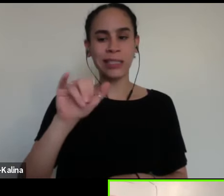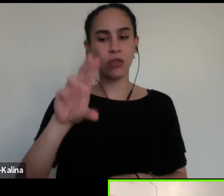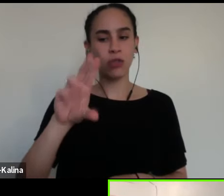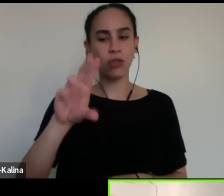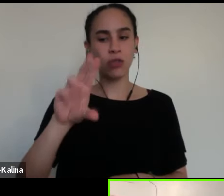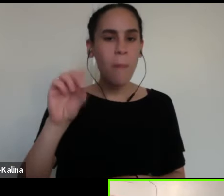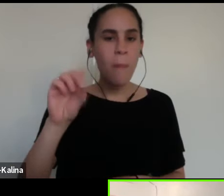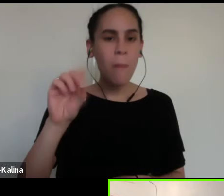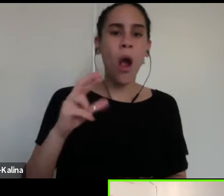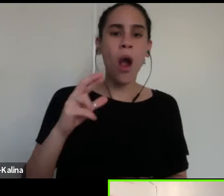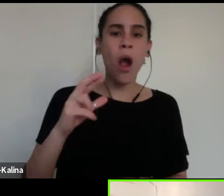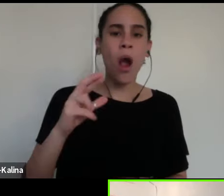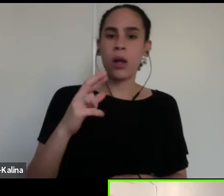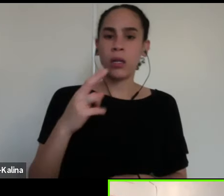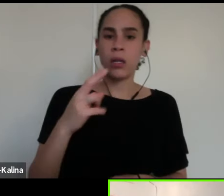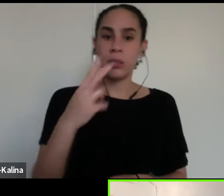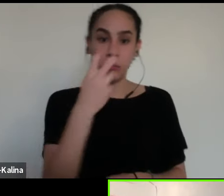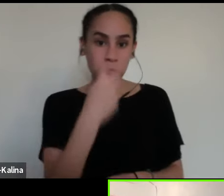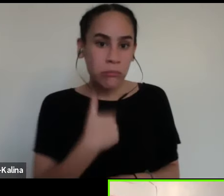self-doubt,